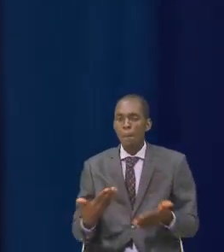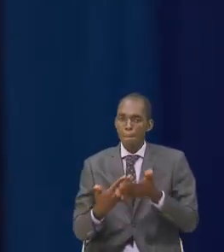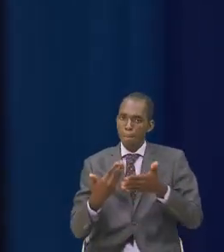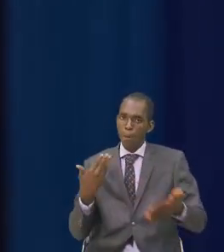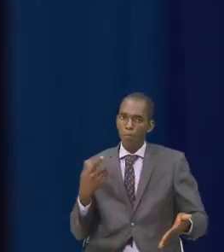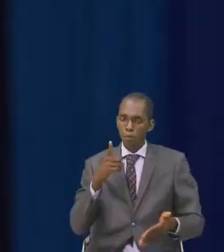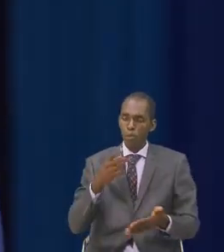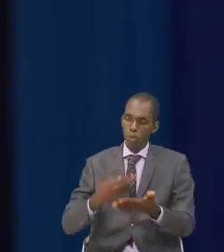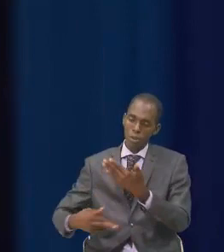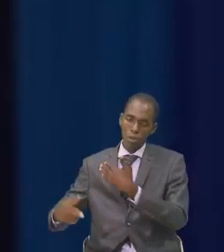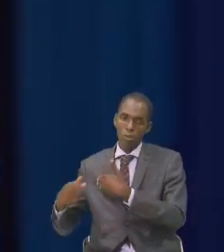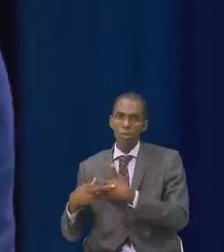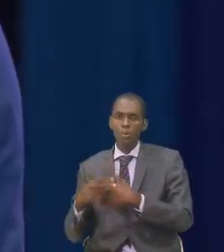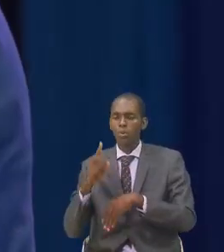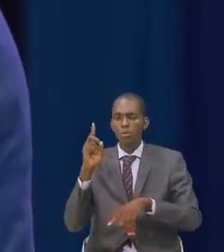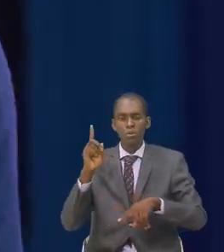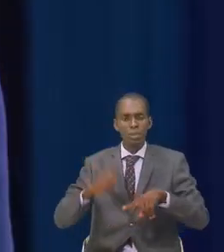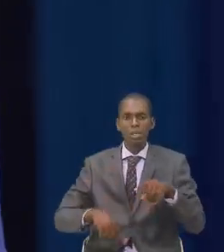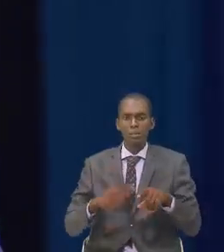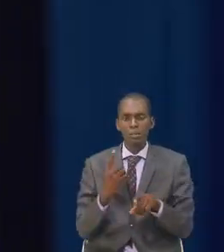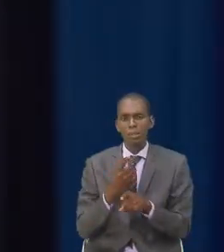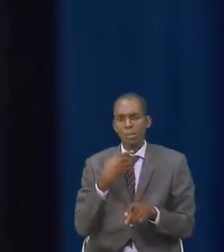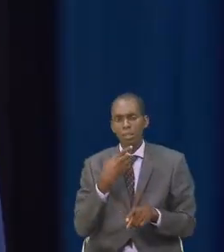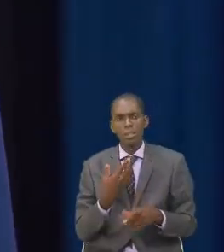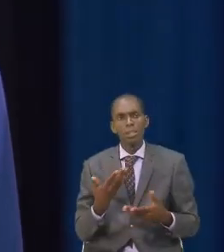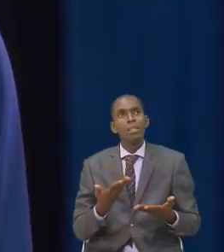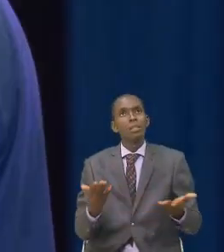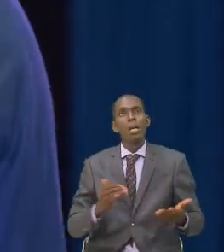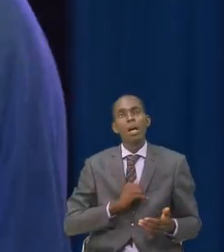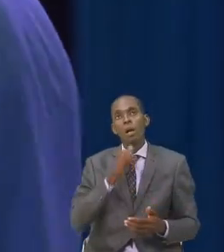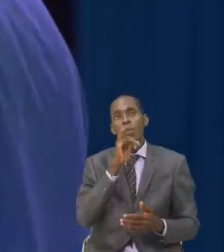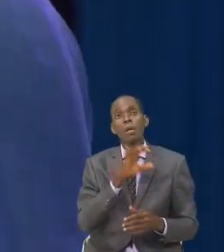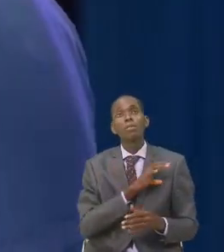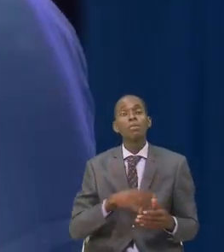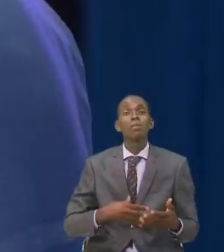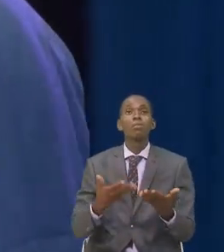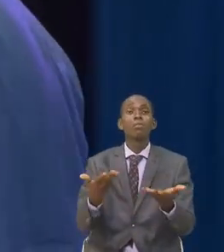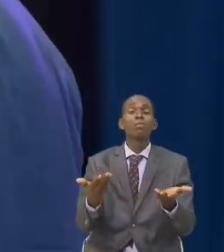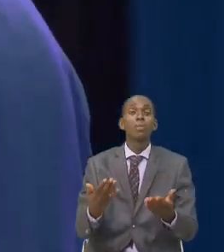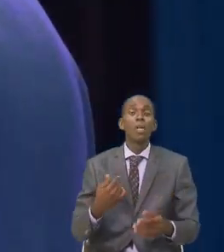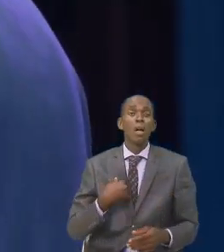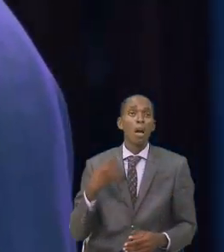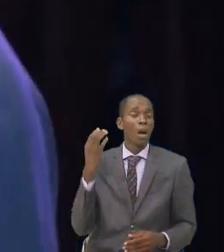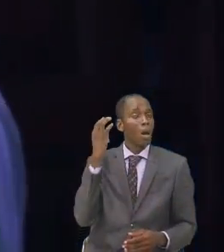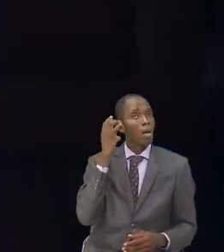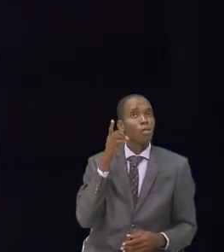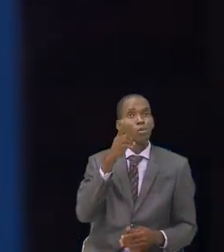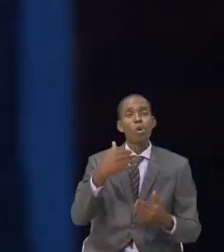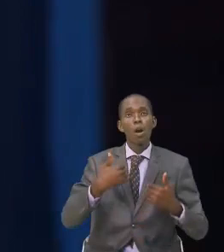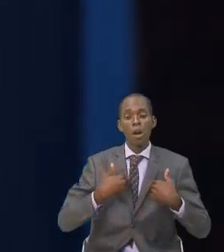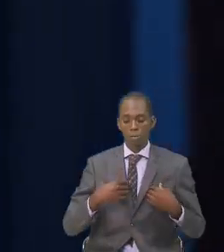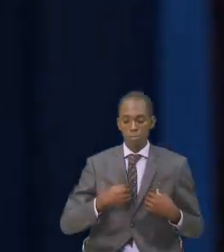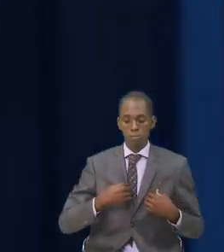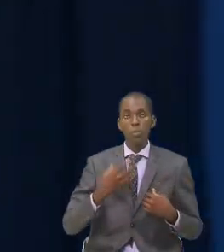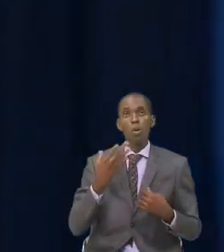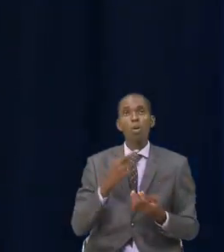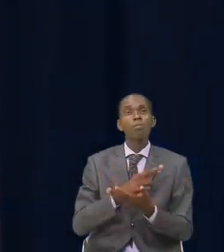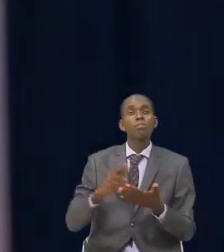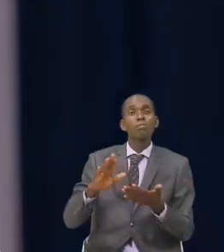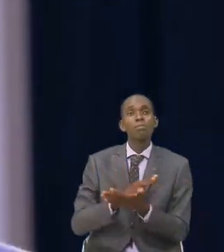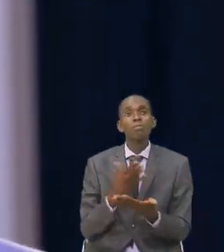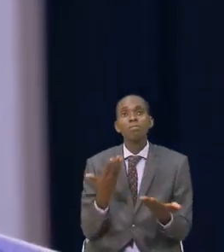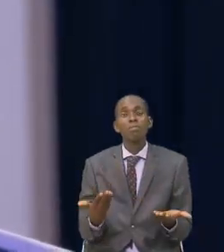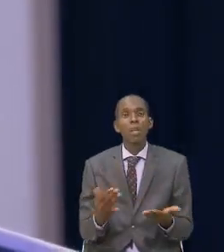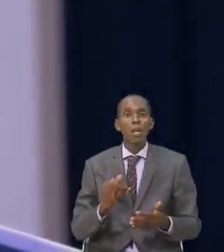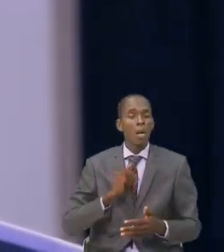you must quit all those things before you return. You cannot just say, here am I. Okay, Christ.